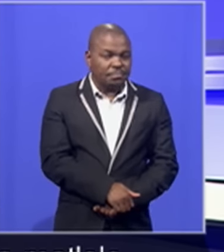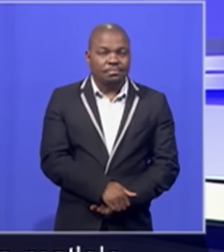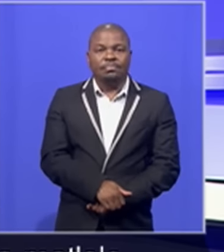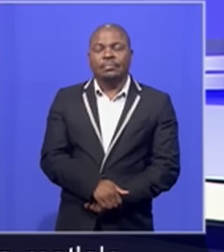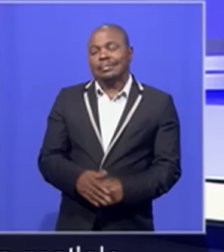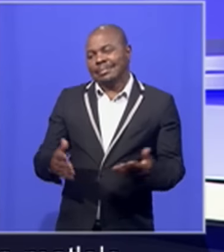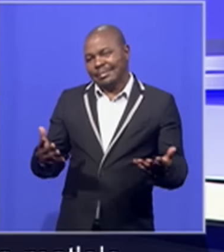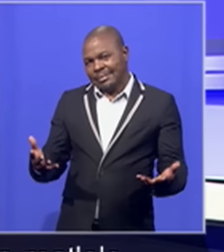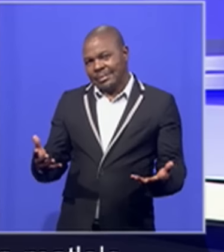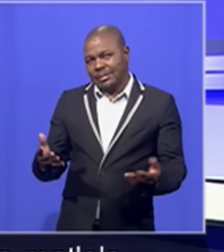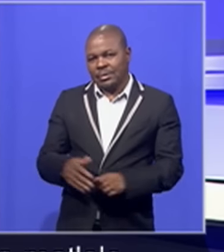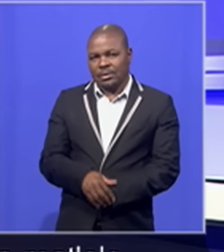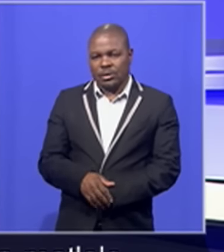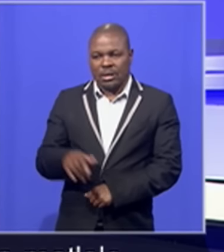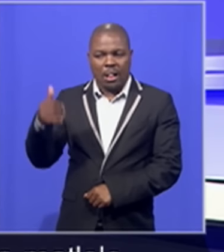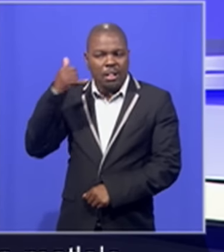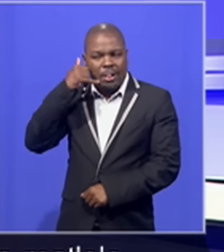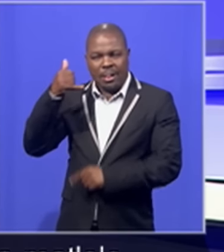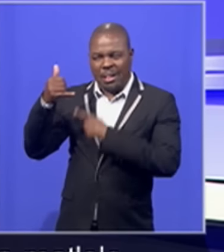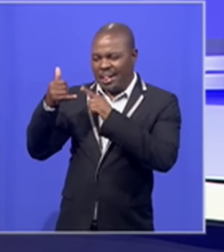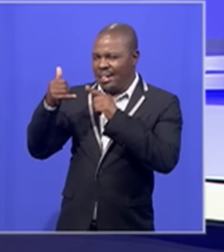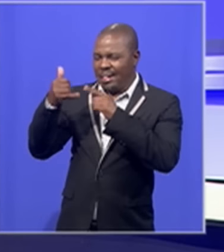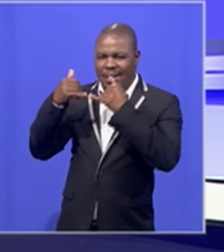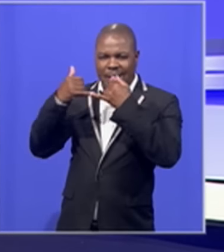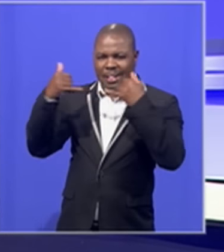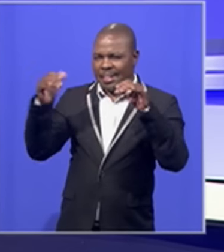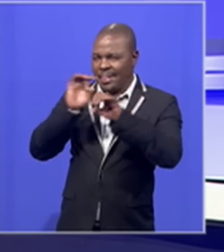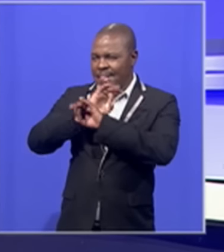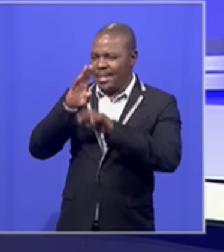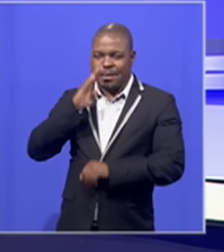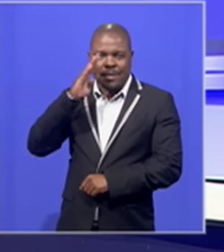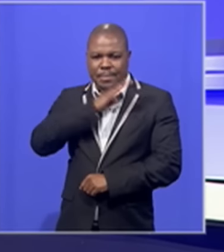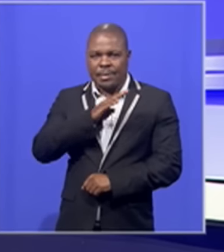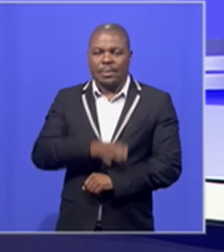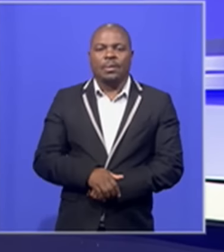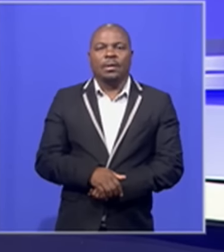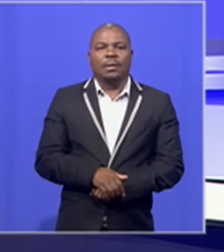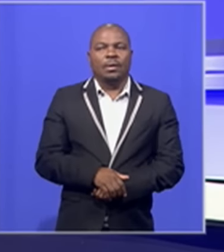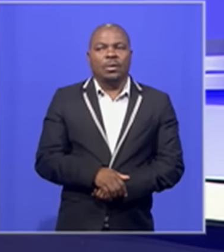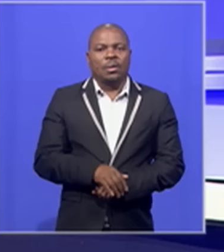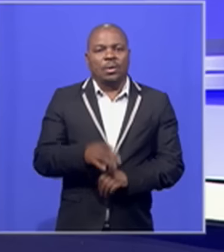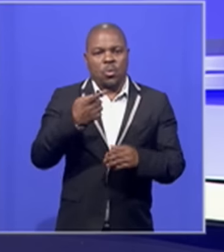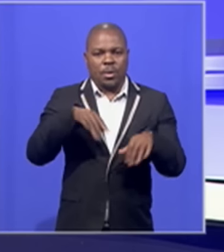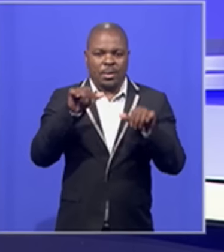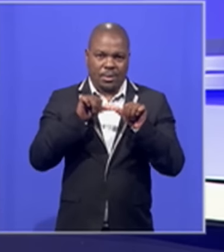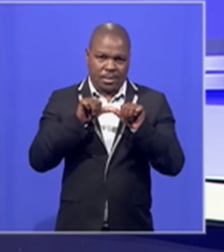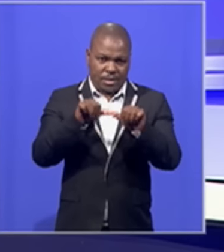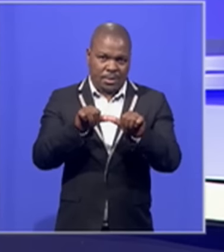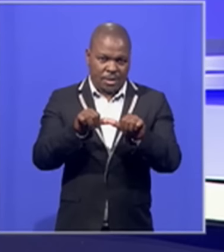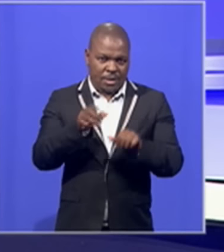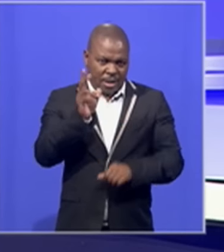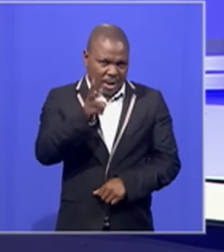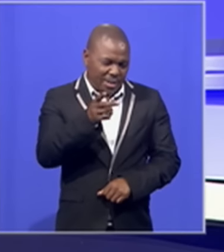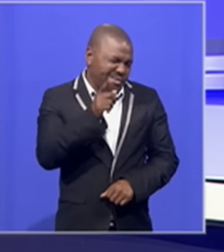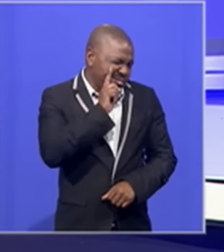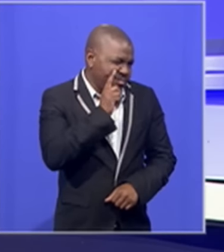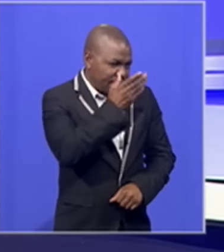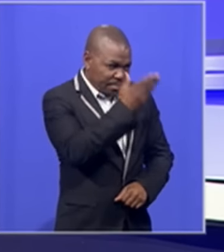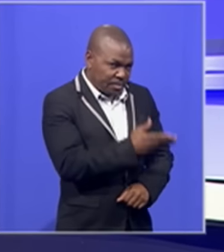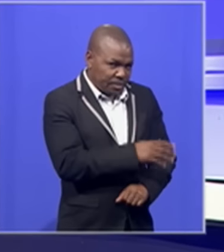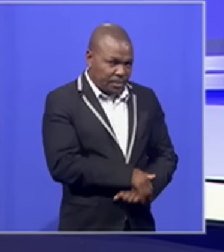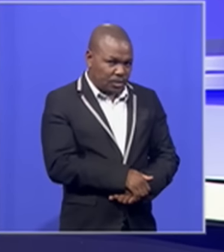motho e kete mogala wa gagwe ga wa tlhapa, mme le fa go ntse jalo re tswelela pele nte re leke gape re utlwe